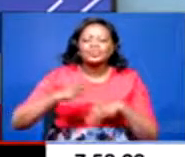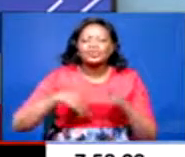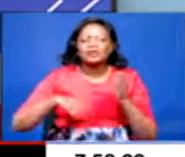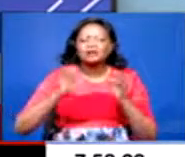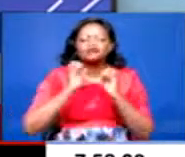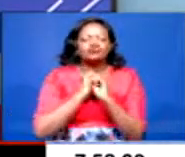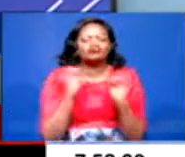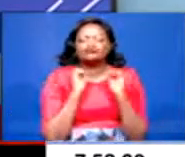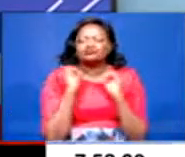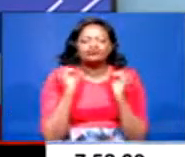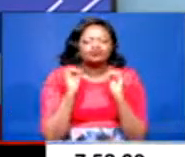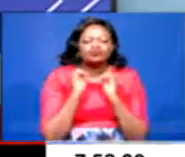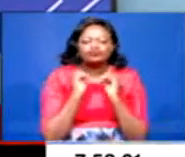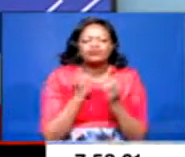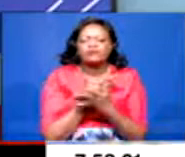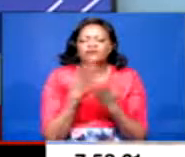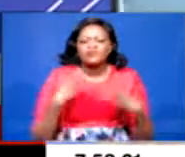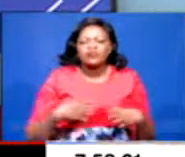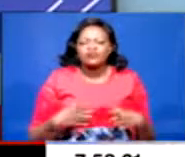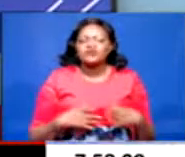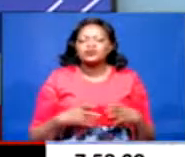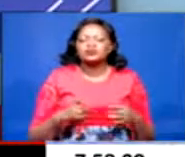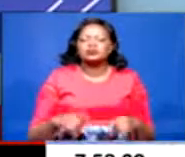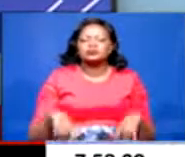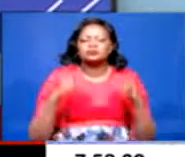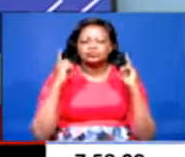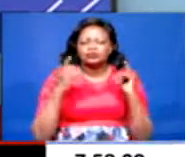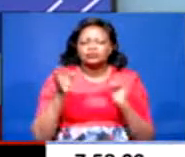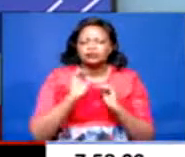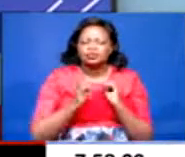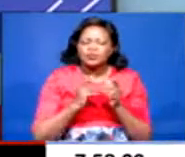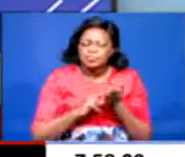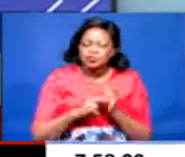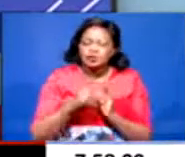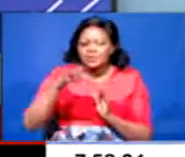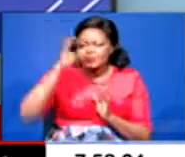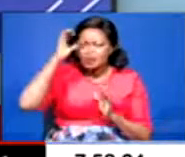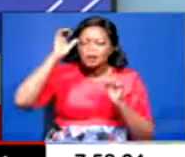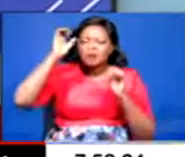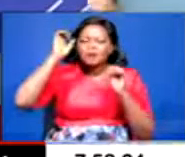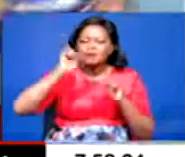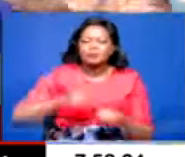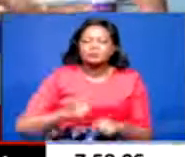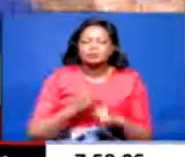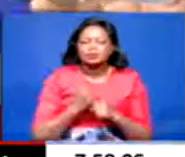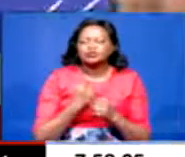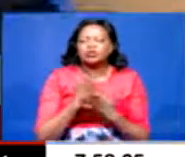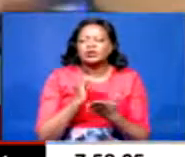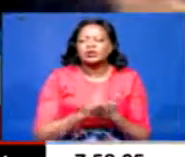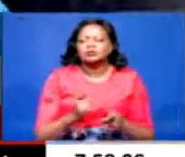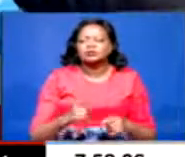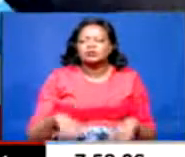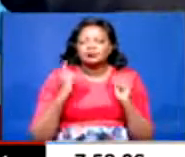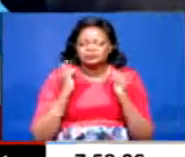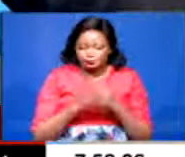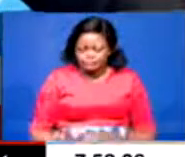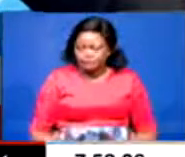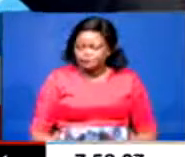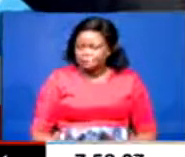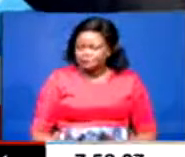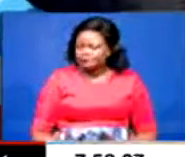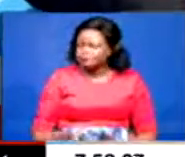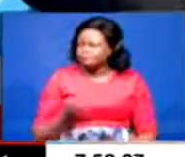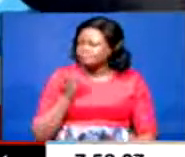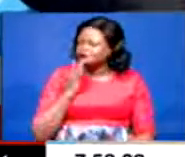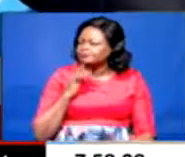wag. Everybody wants a successful election. Yeah. So Chebukati should be able to see that through. Joy, I'm sitting here wondering, in